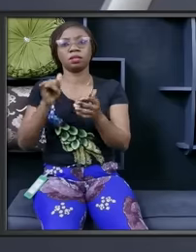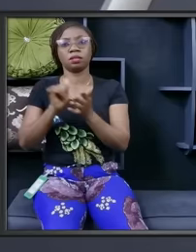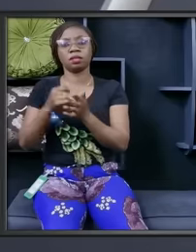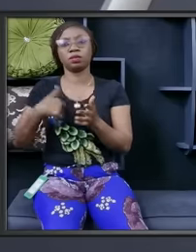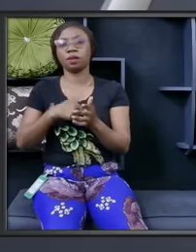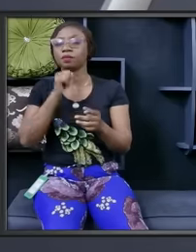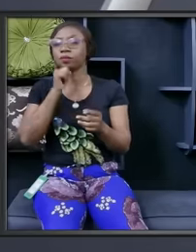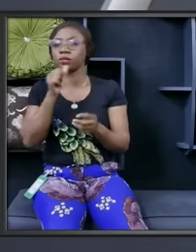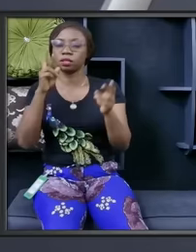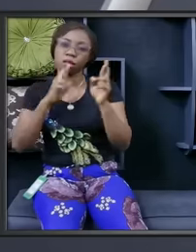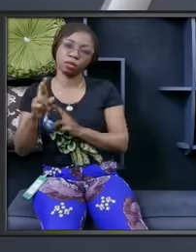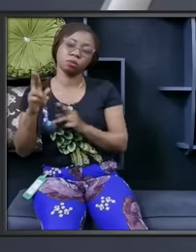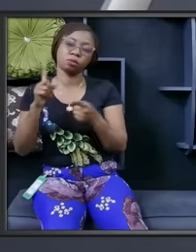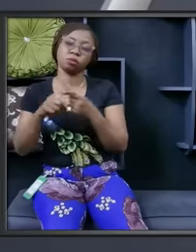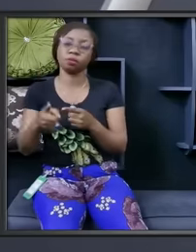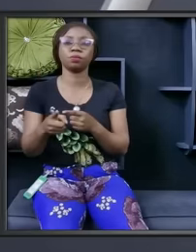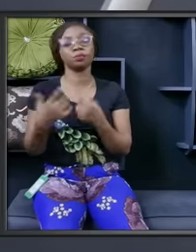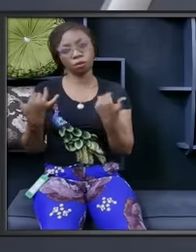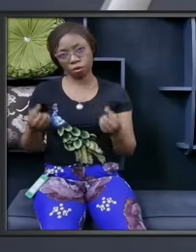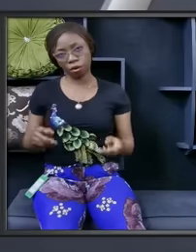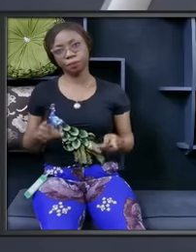sir. Okay, so continue. Now,